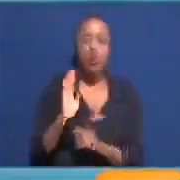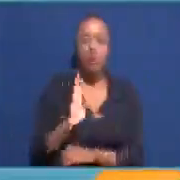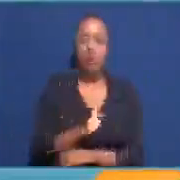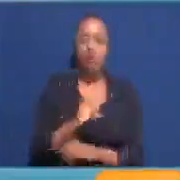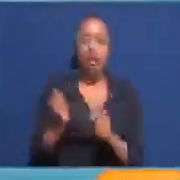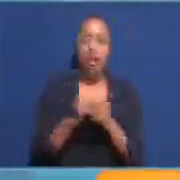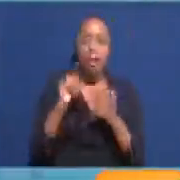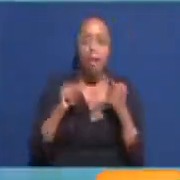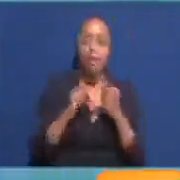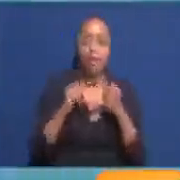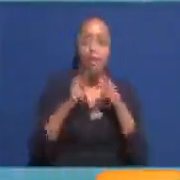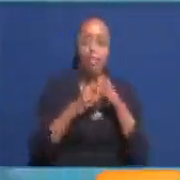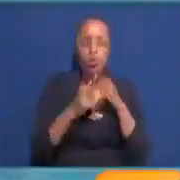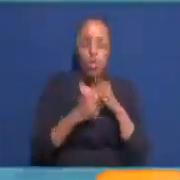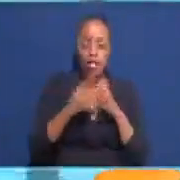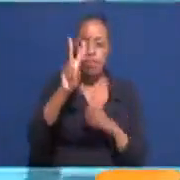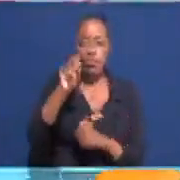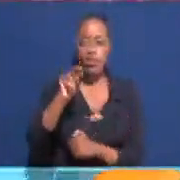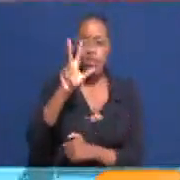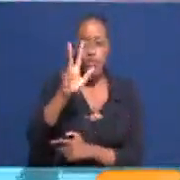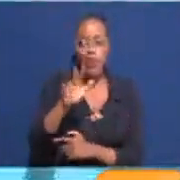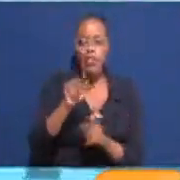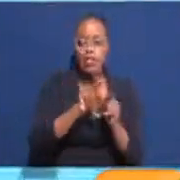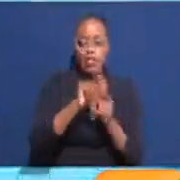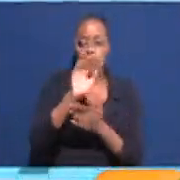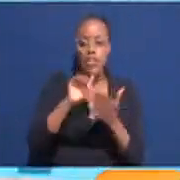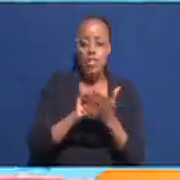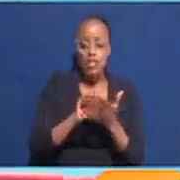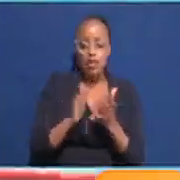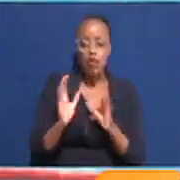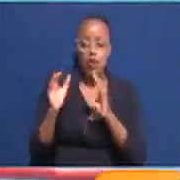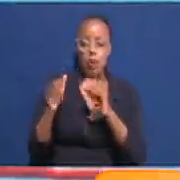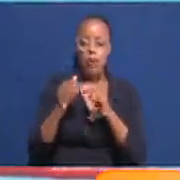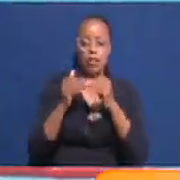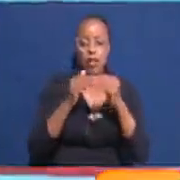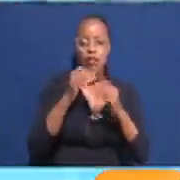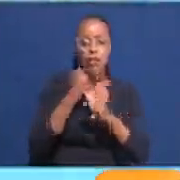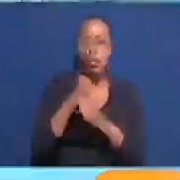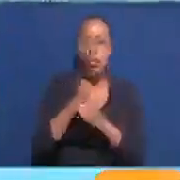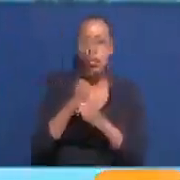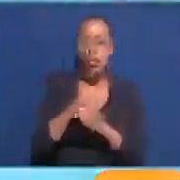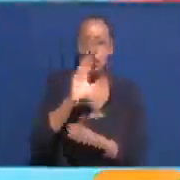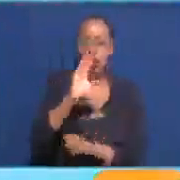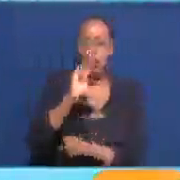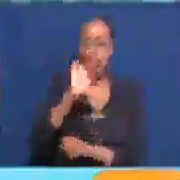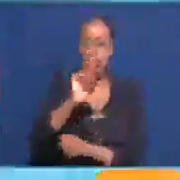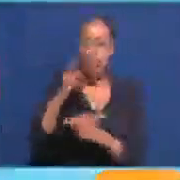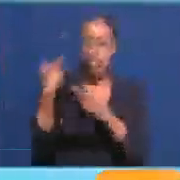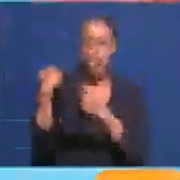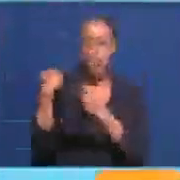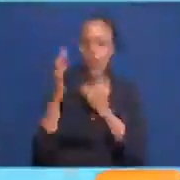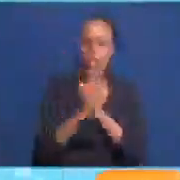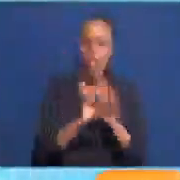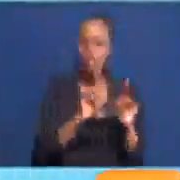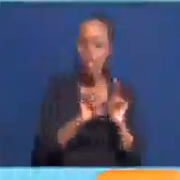be held on July 8, 2023, and that the Center for Corporate Governance will conduct the elections, and that also the elections will